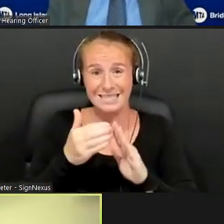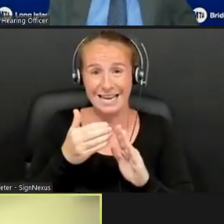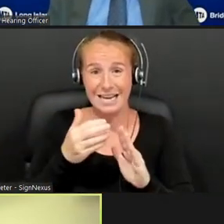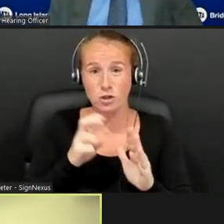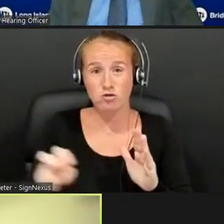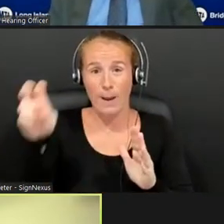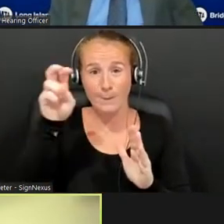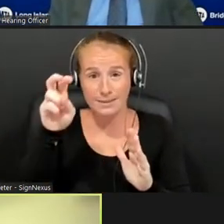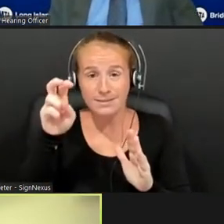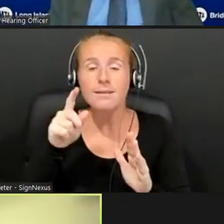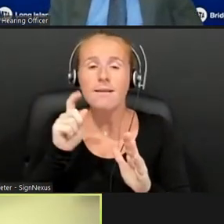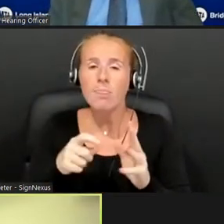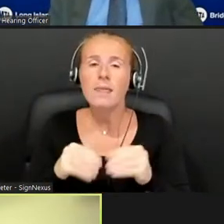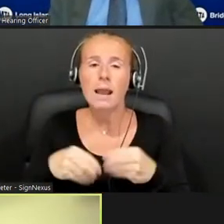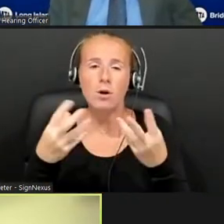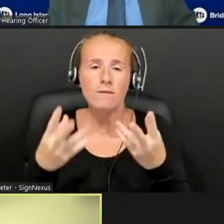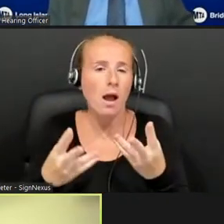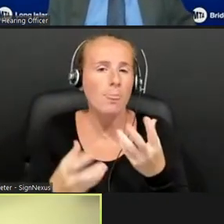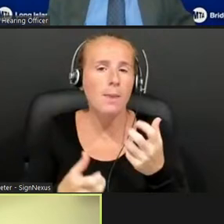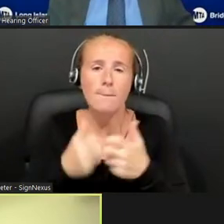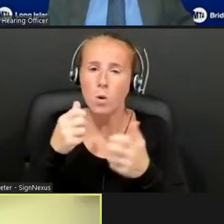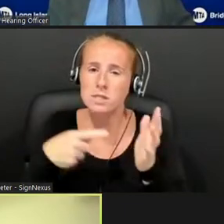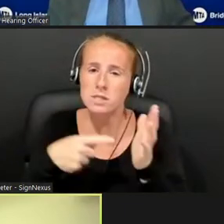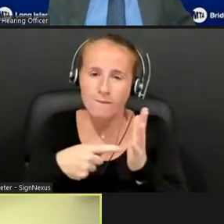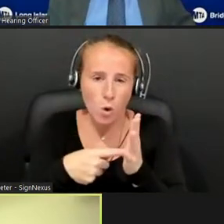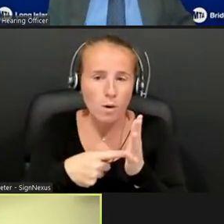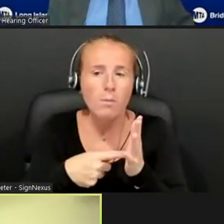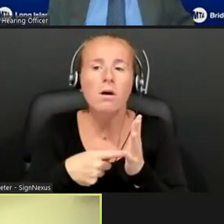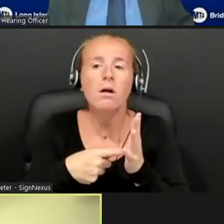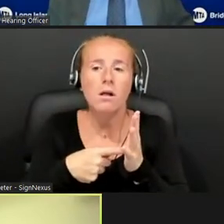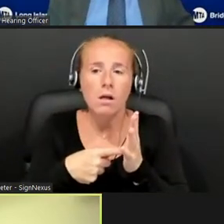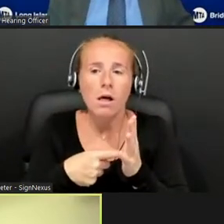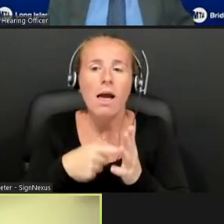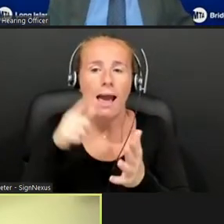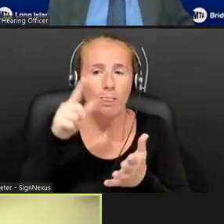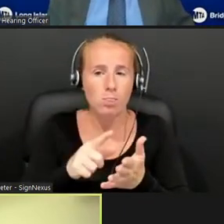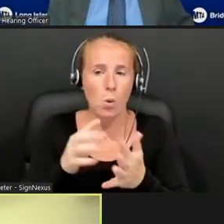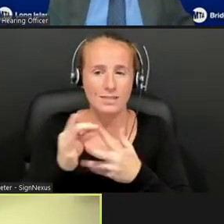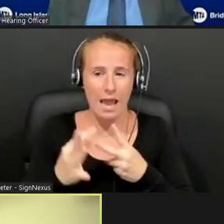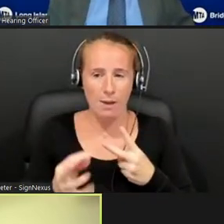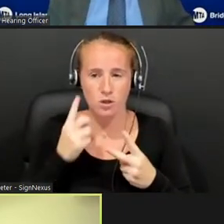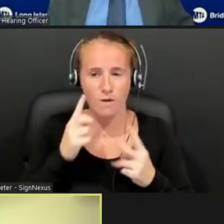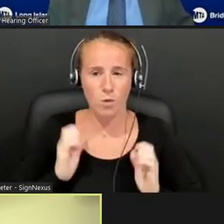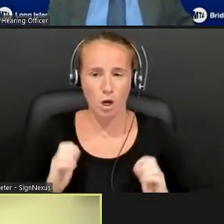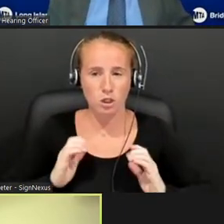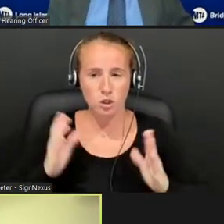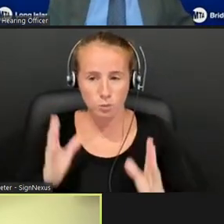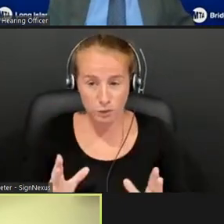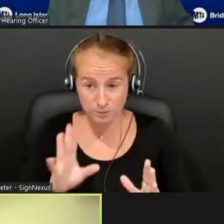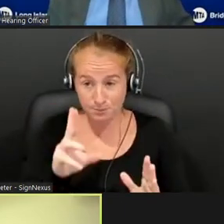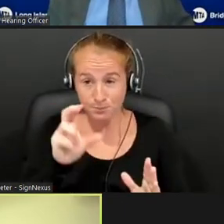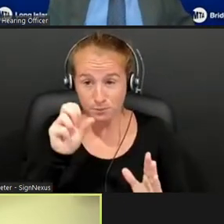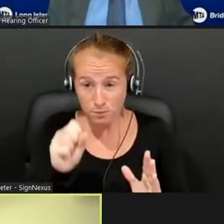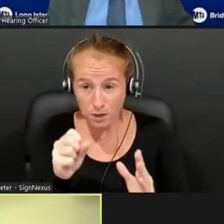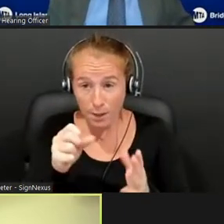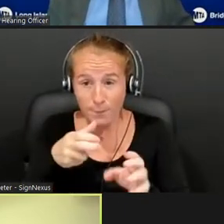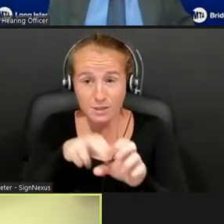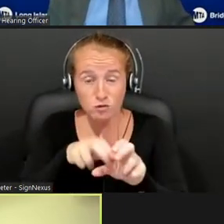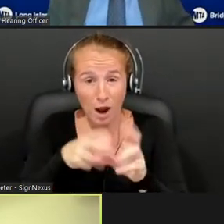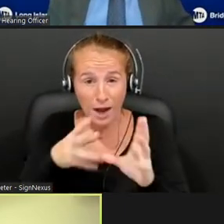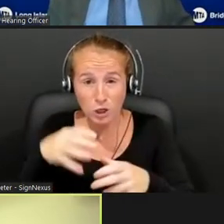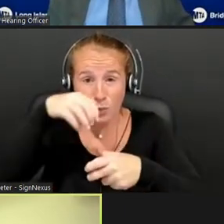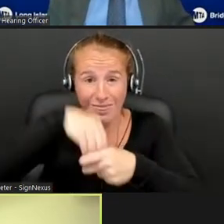they provide the most affordable and lowest carbon intensive Transportation option to Consumers bus riders carbon footprint and inner city bus